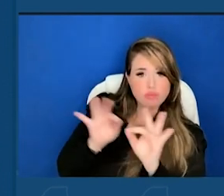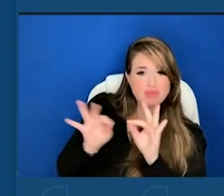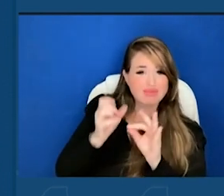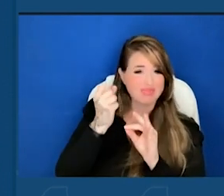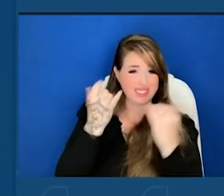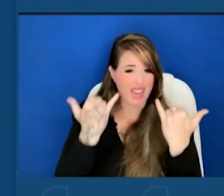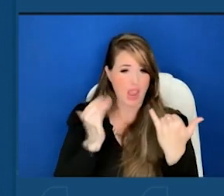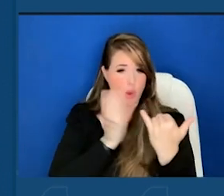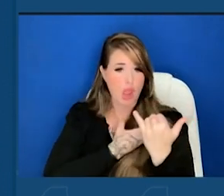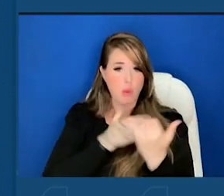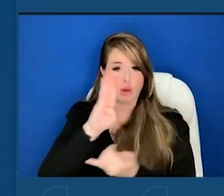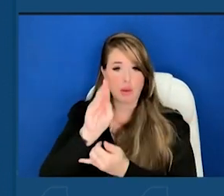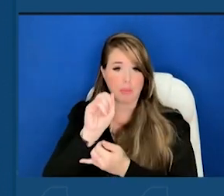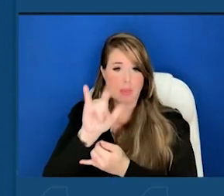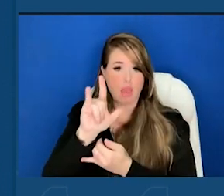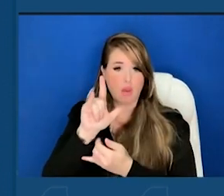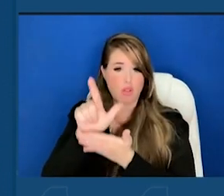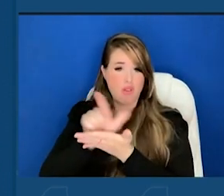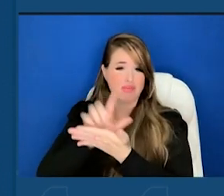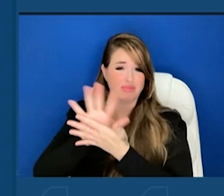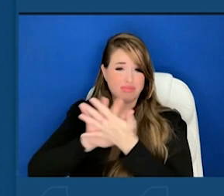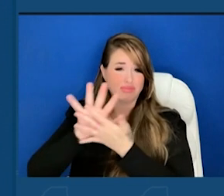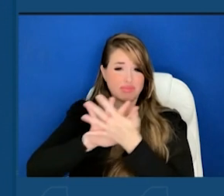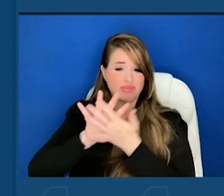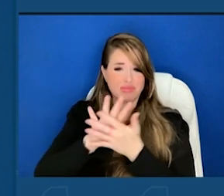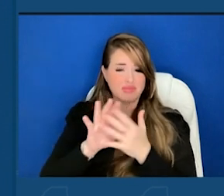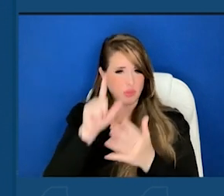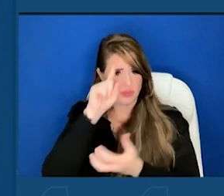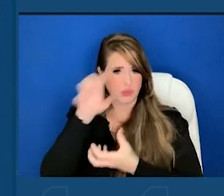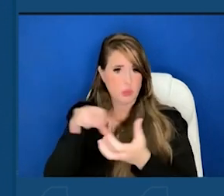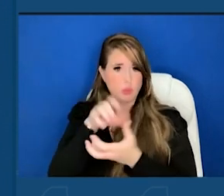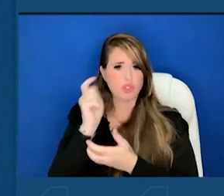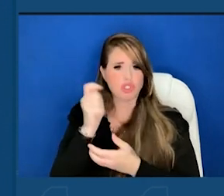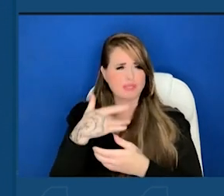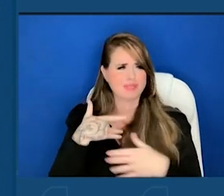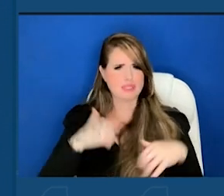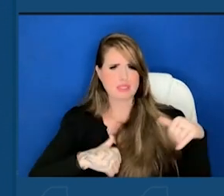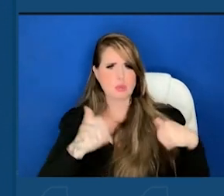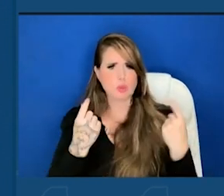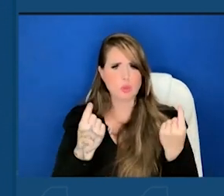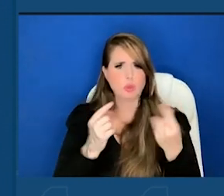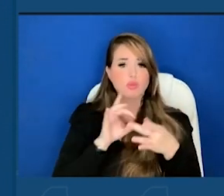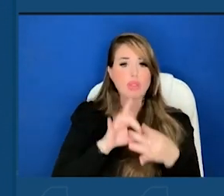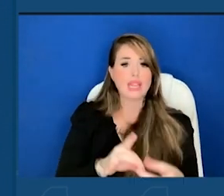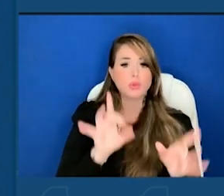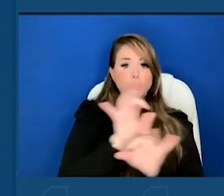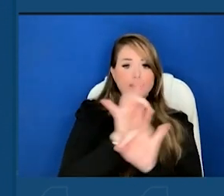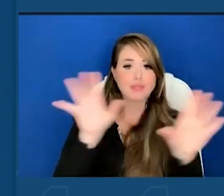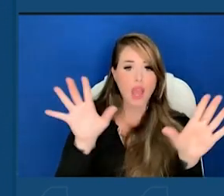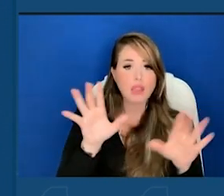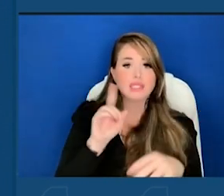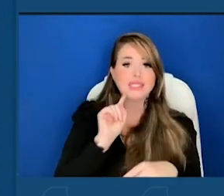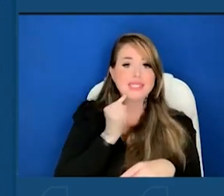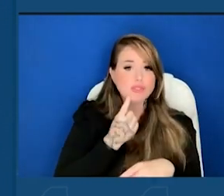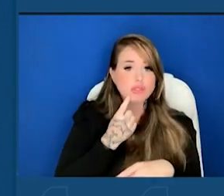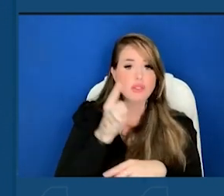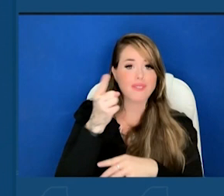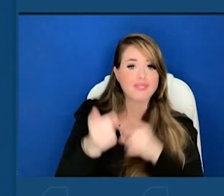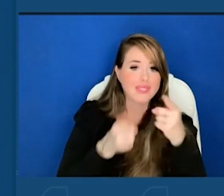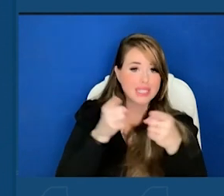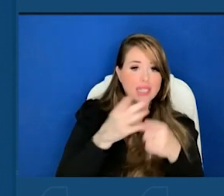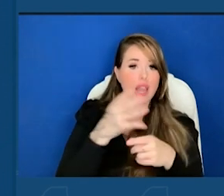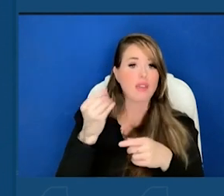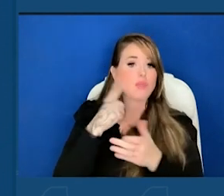And there's confusion as to what judges should do, particularly when it comes to violent, serious offenses and for